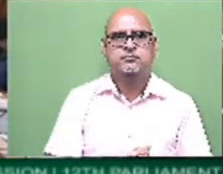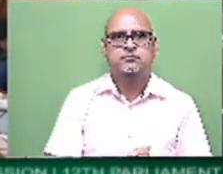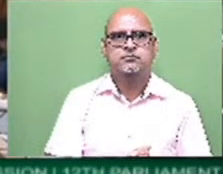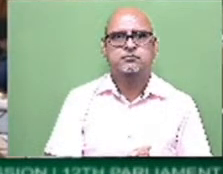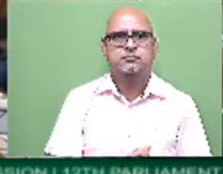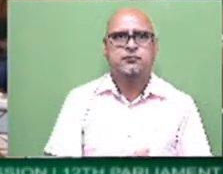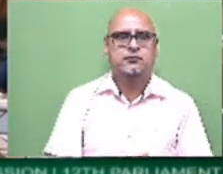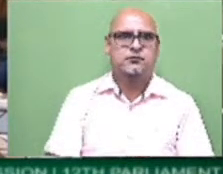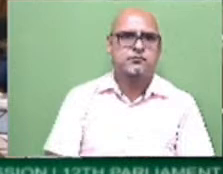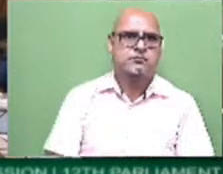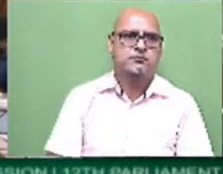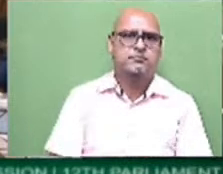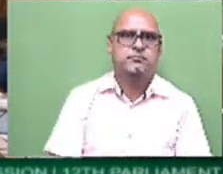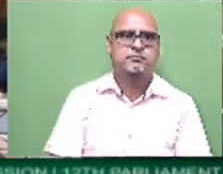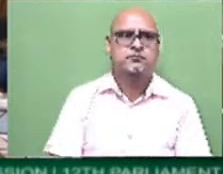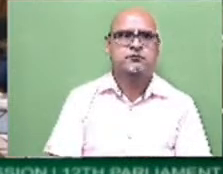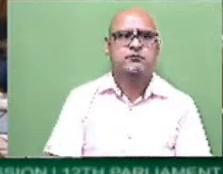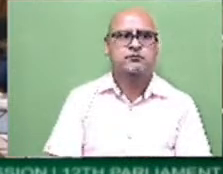of legislation,